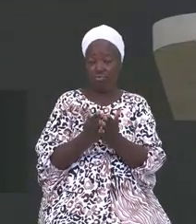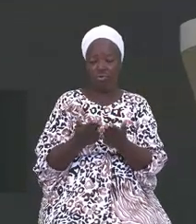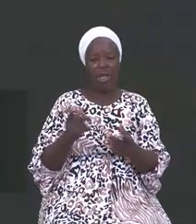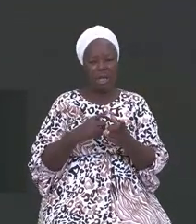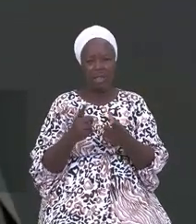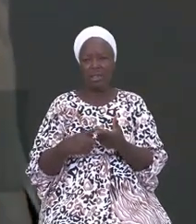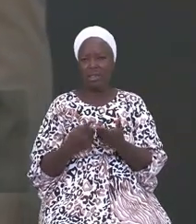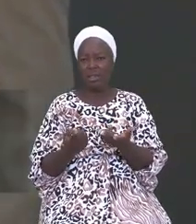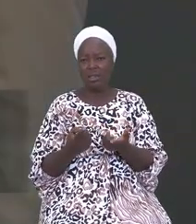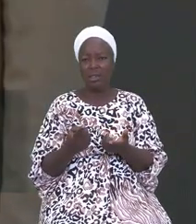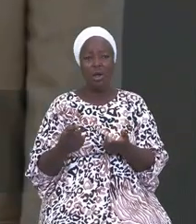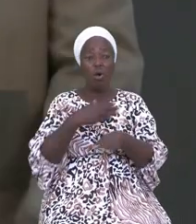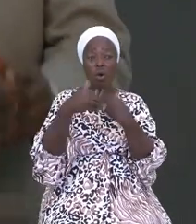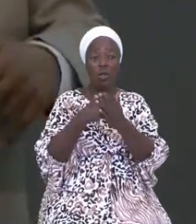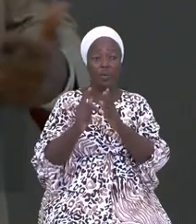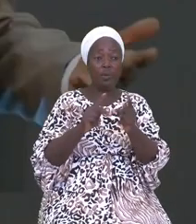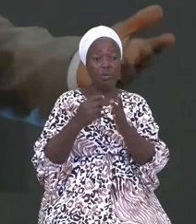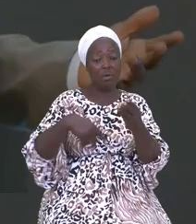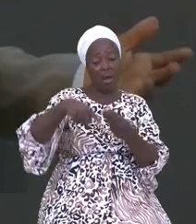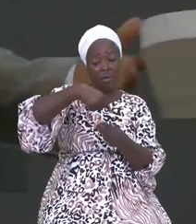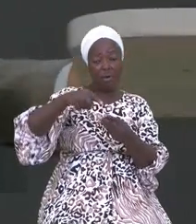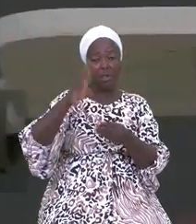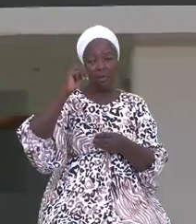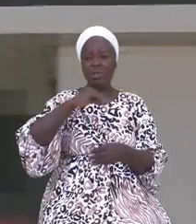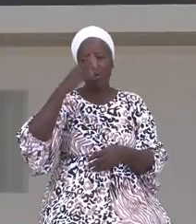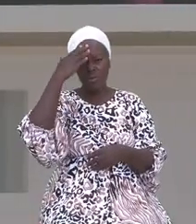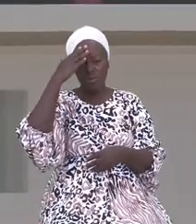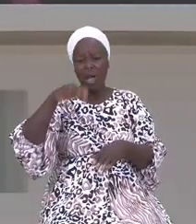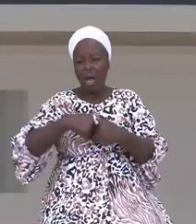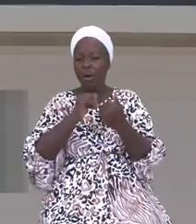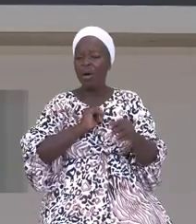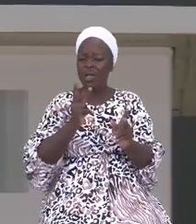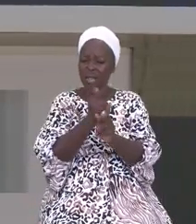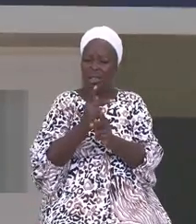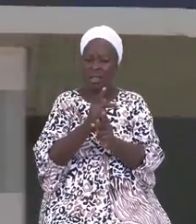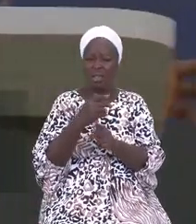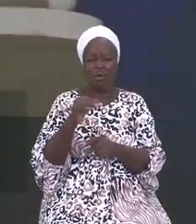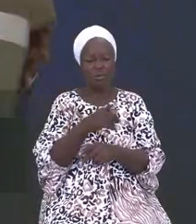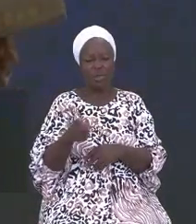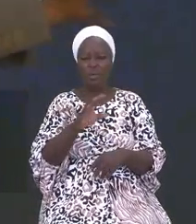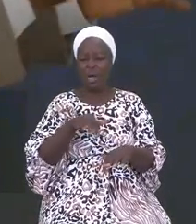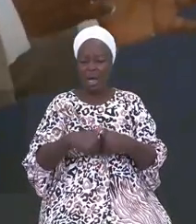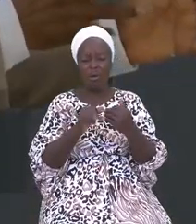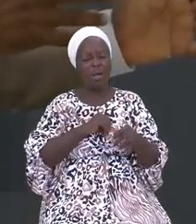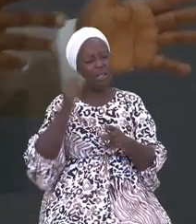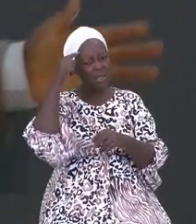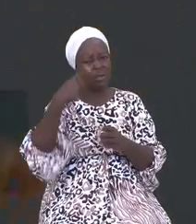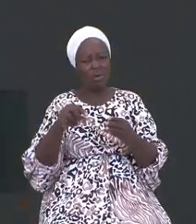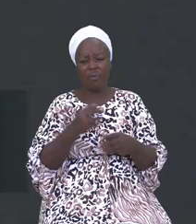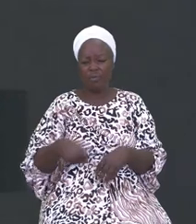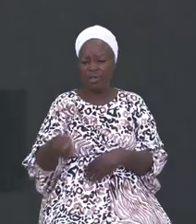All the people around me, they know how I take care of them, I think of them, I manifest